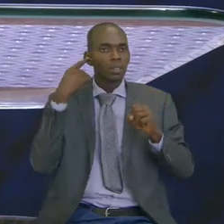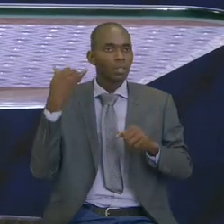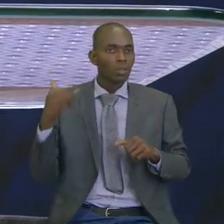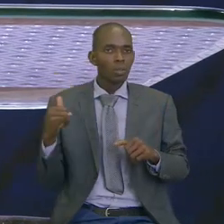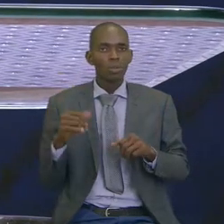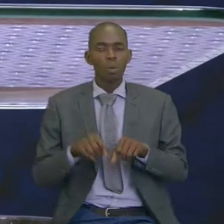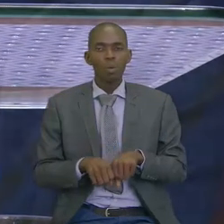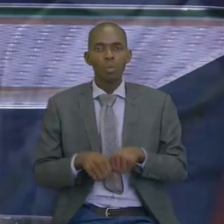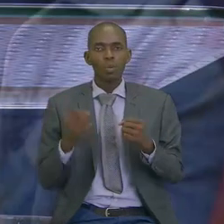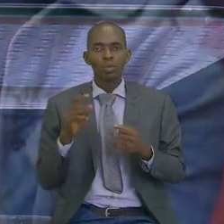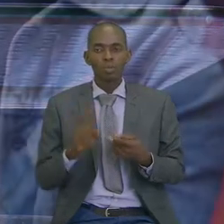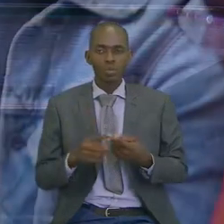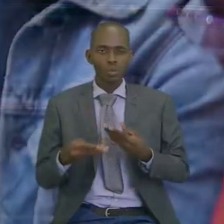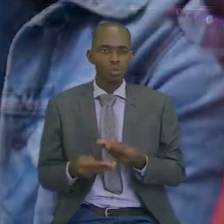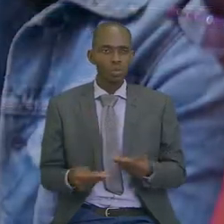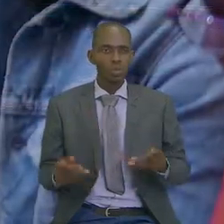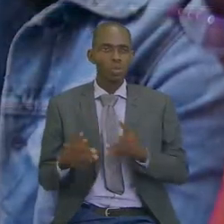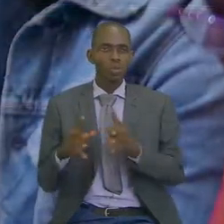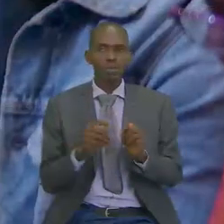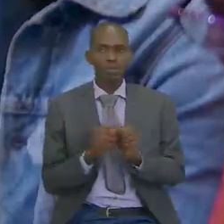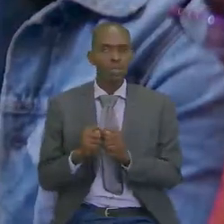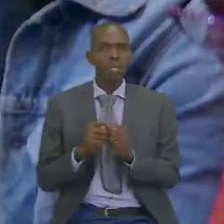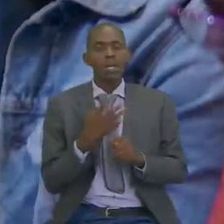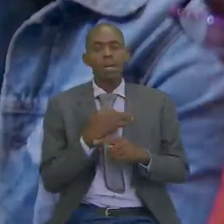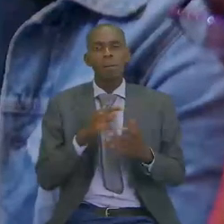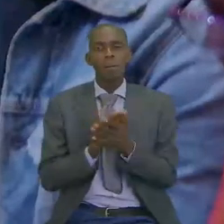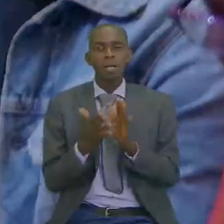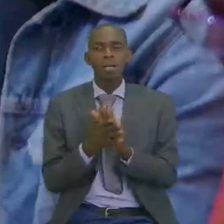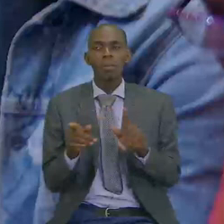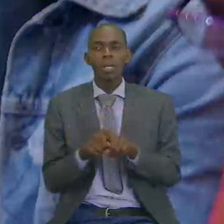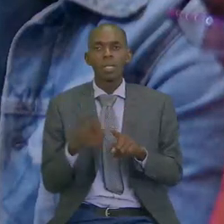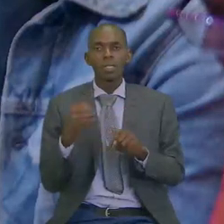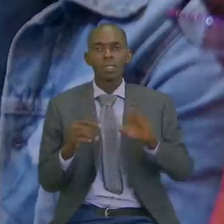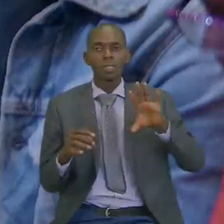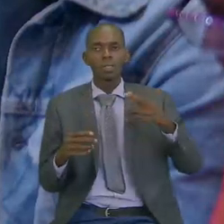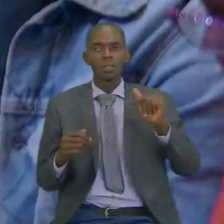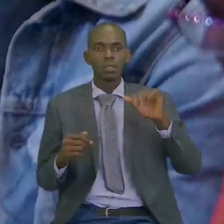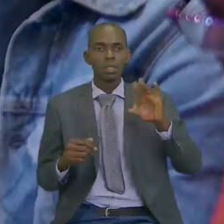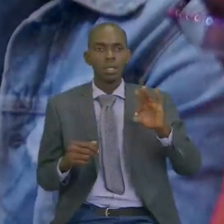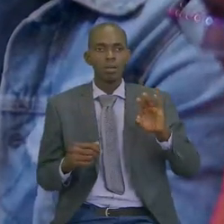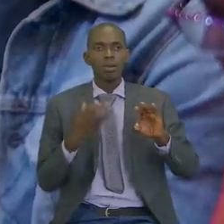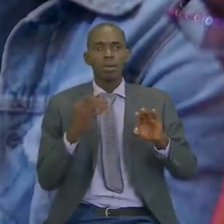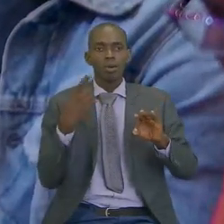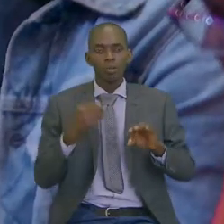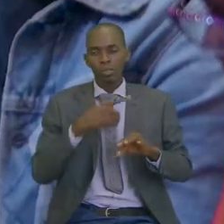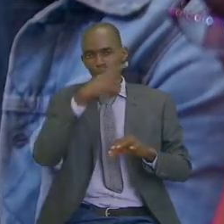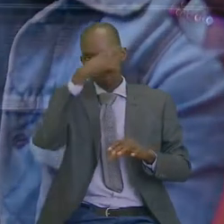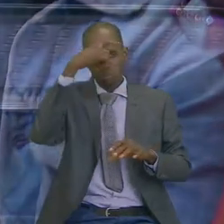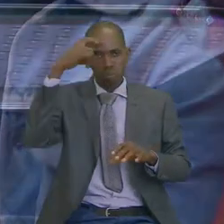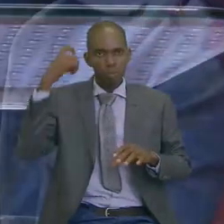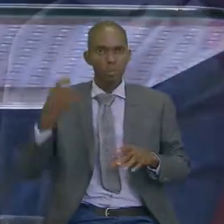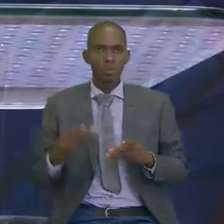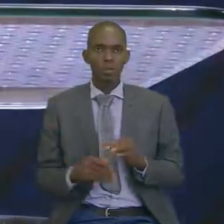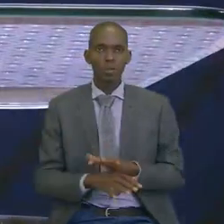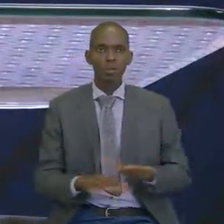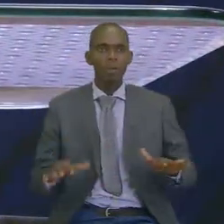broken to pieces together, and became like the chaff of the summer threshing floors,